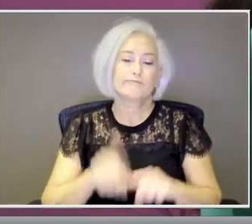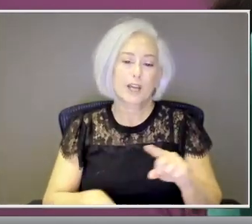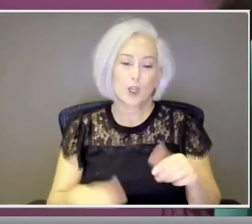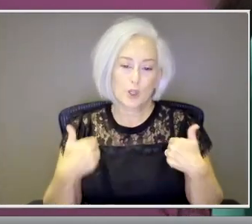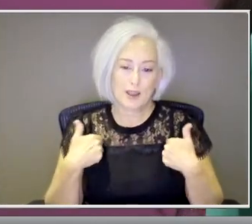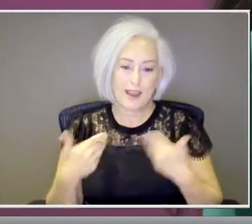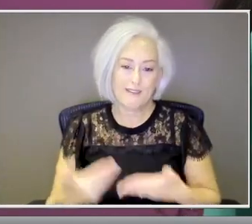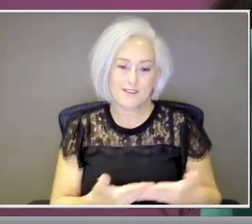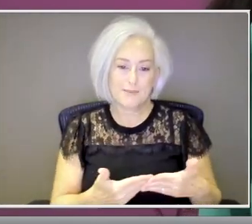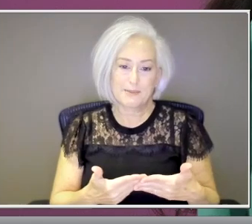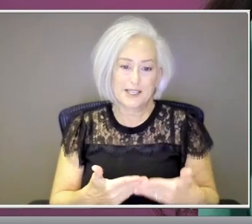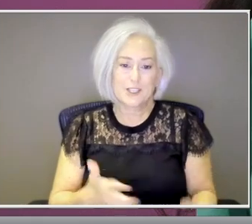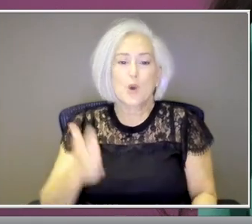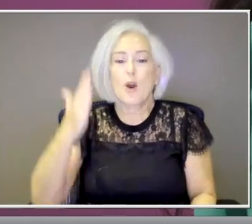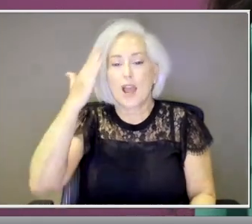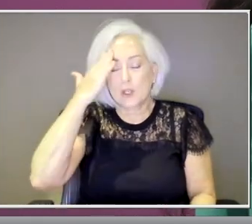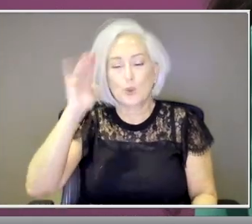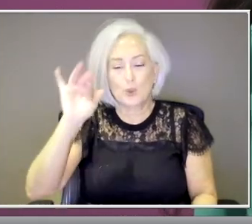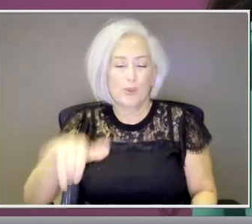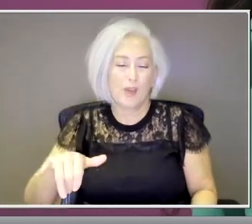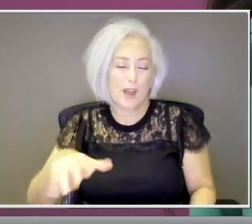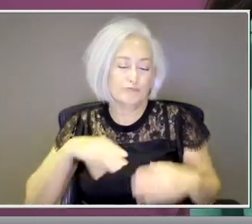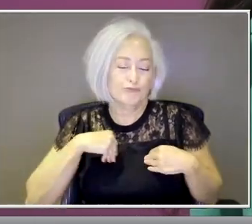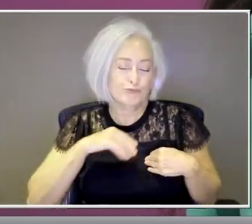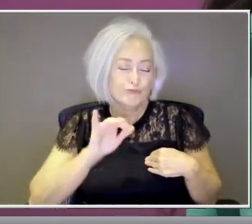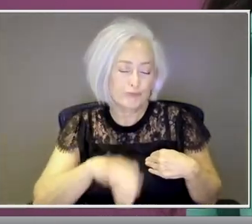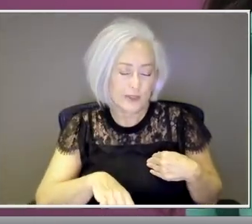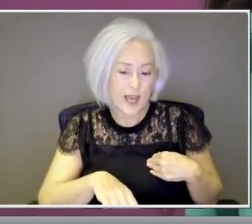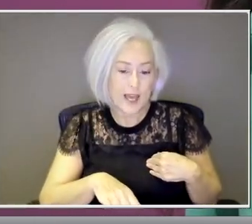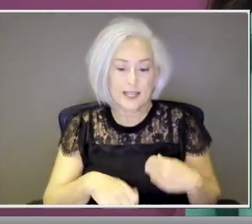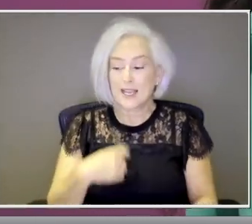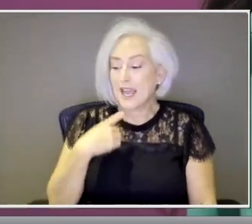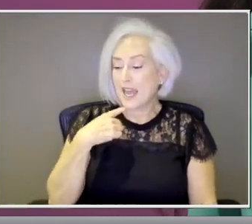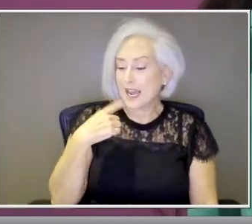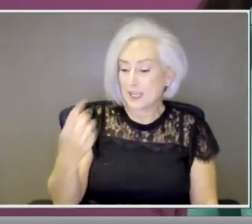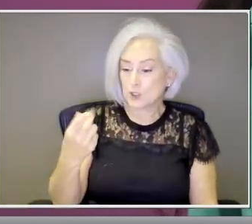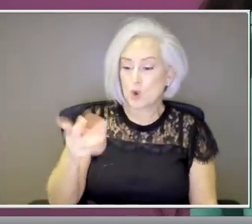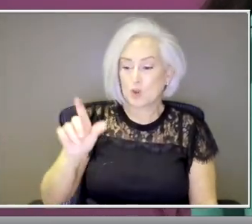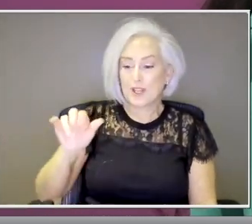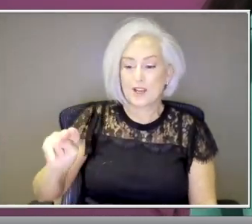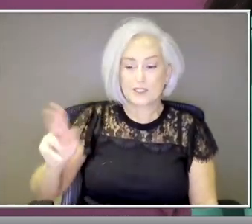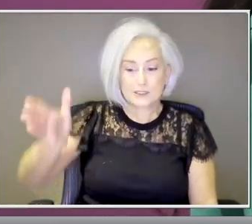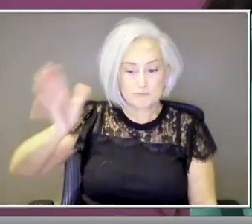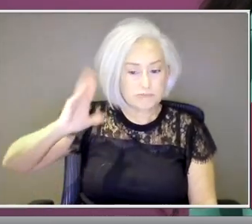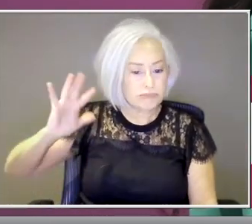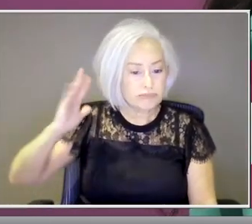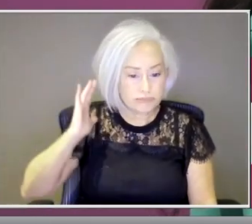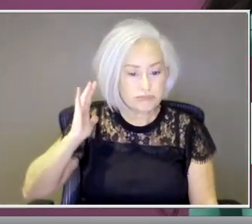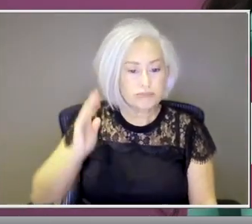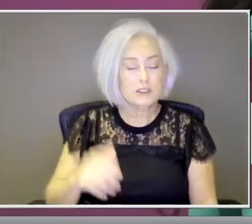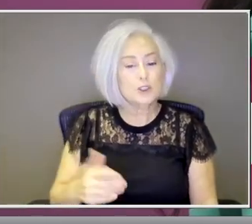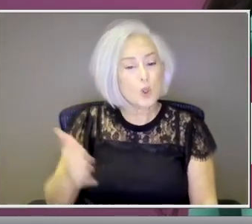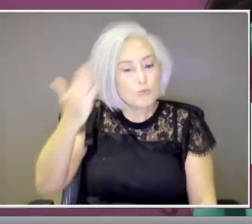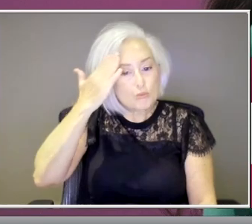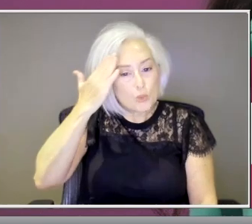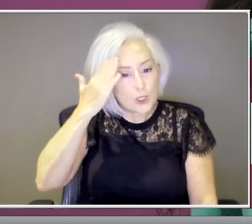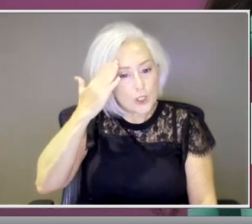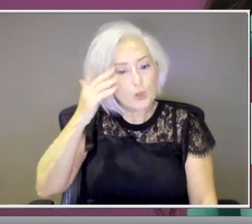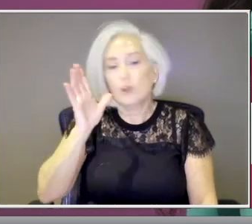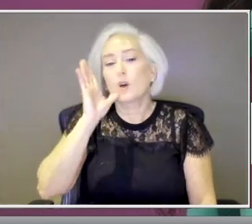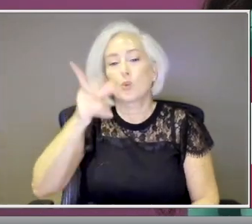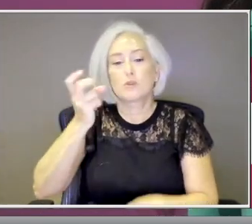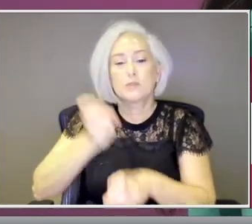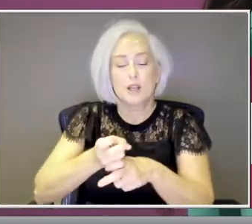already accepted, and I had told him that very early on. So we knew it would be difficult,